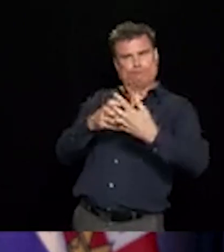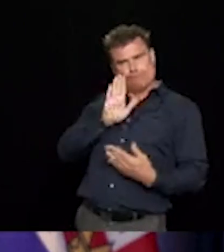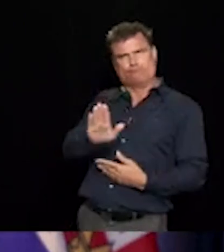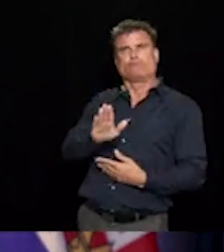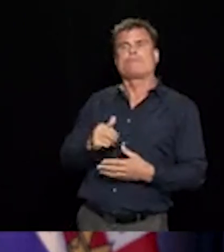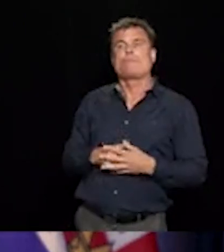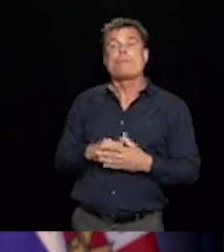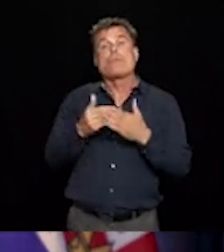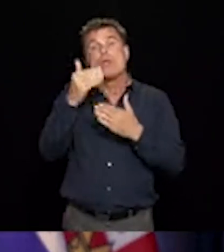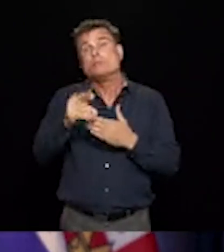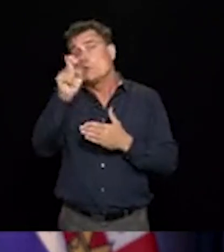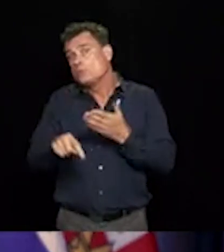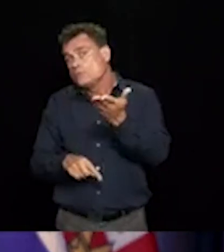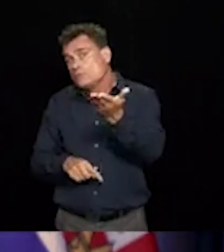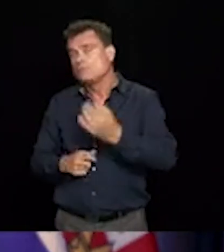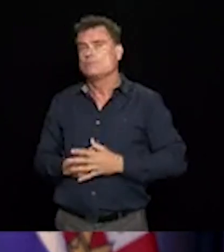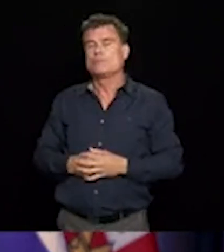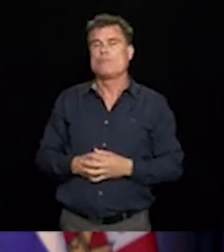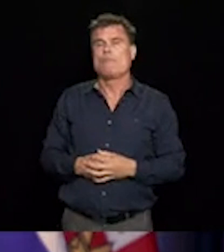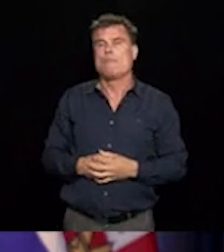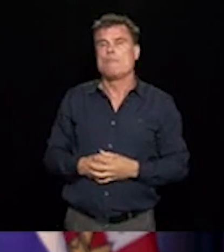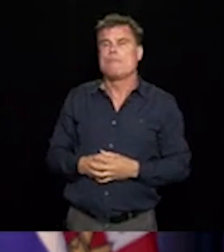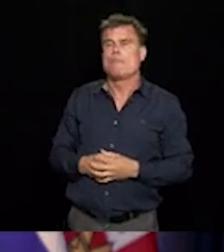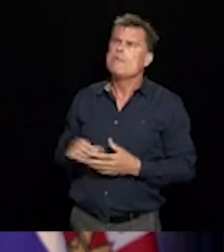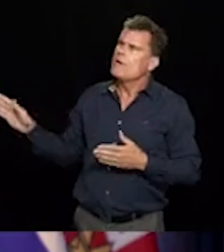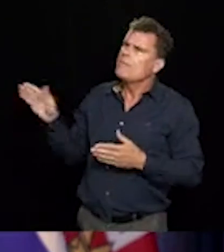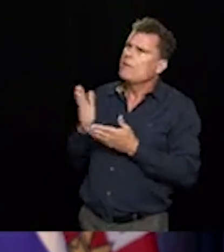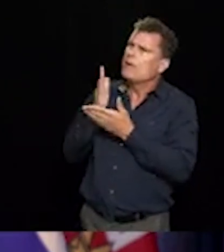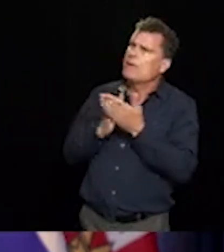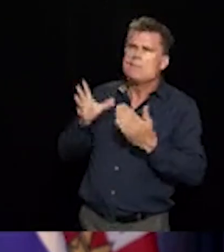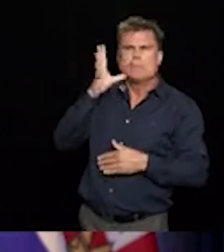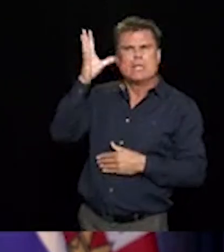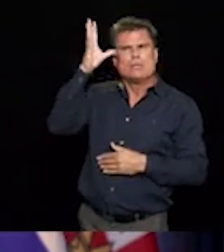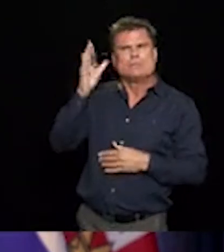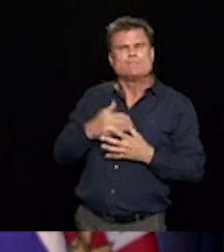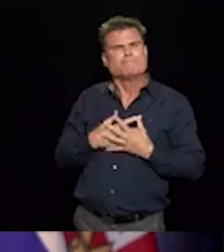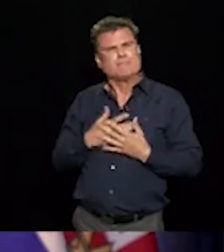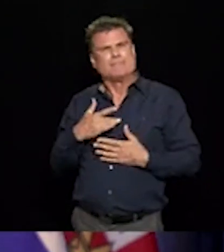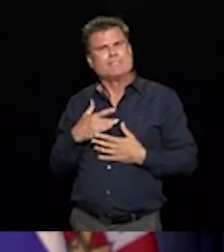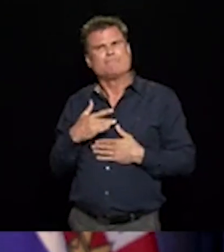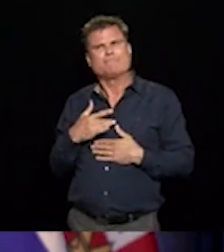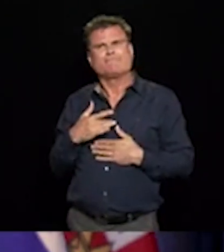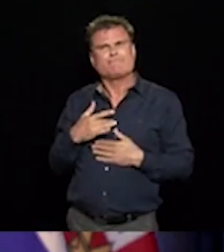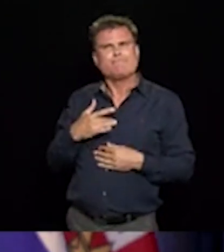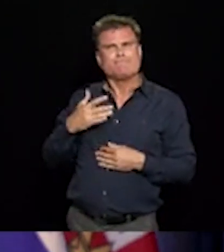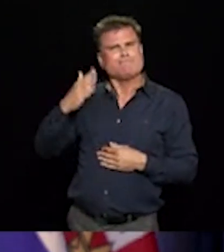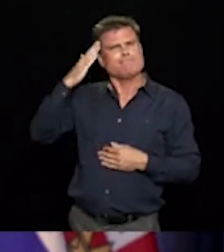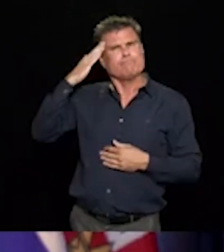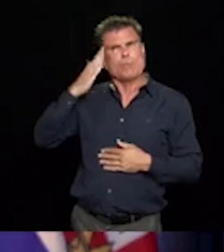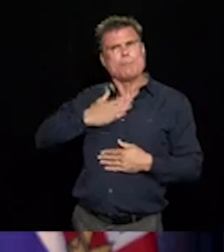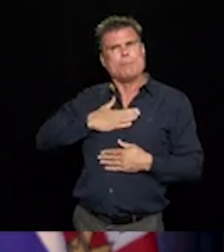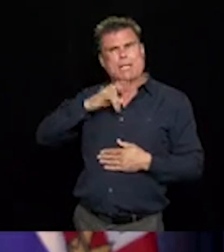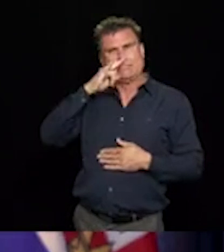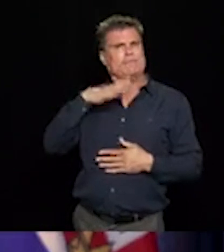children are poised to lose their spot? And some of these schools seem to be having a temporary situation where